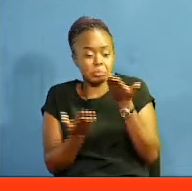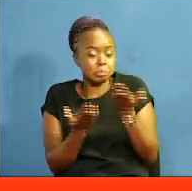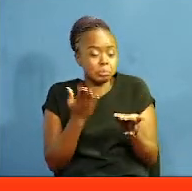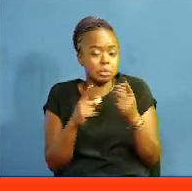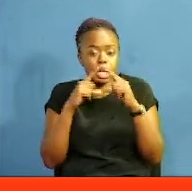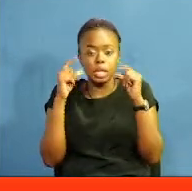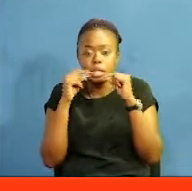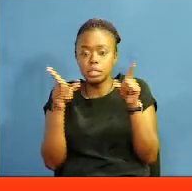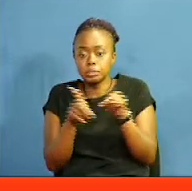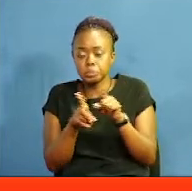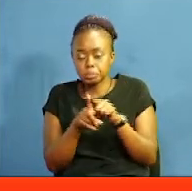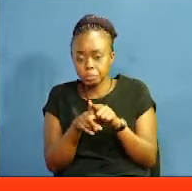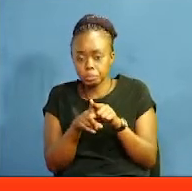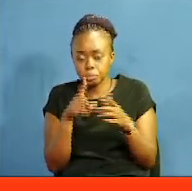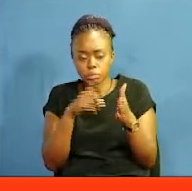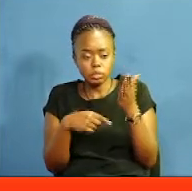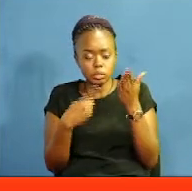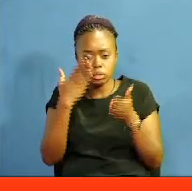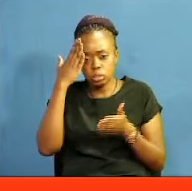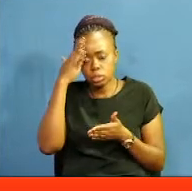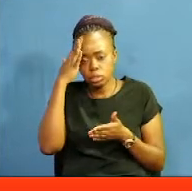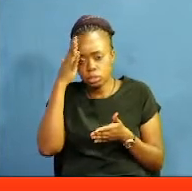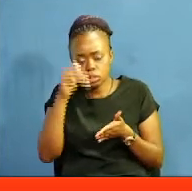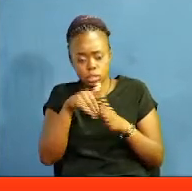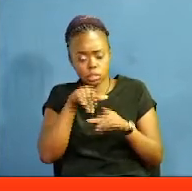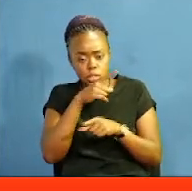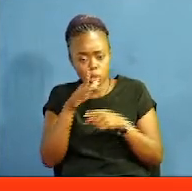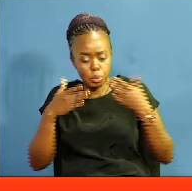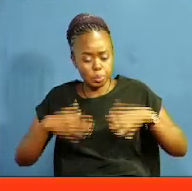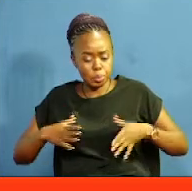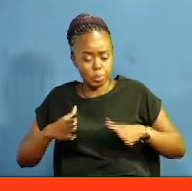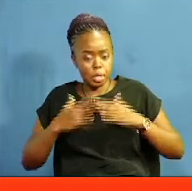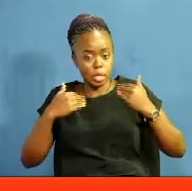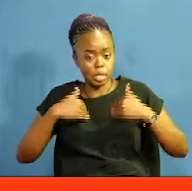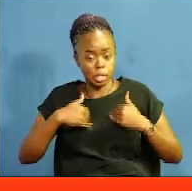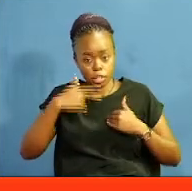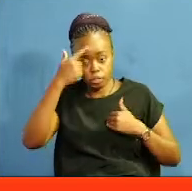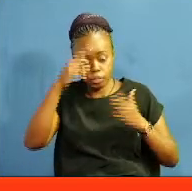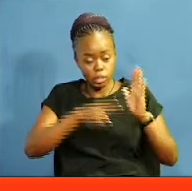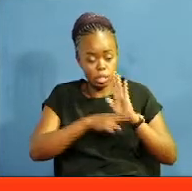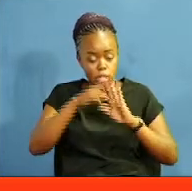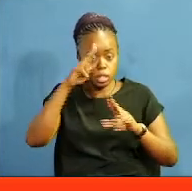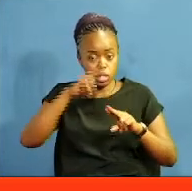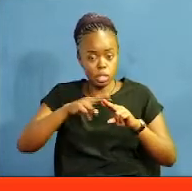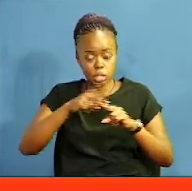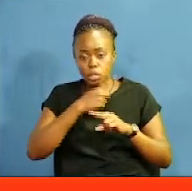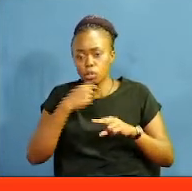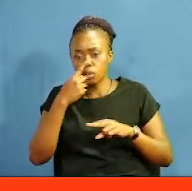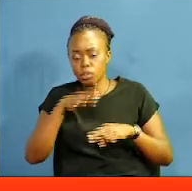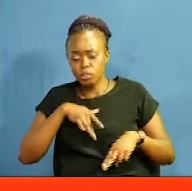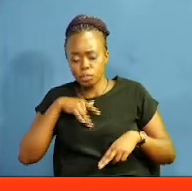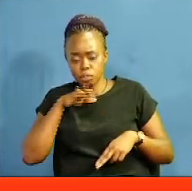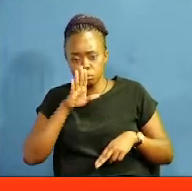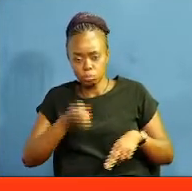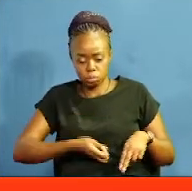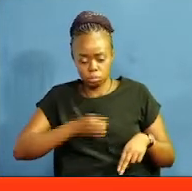but the message is still the same. What do you think in those people who are, you know, the candidates for the top seat? Who do you feel, in